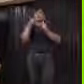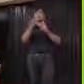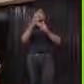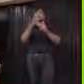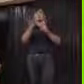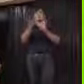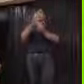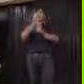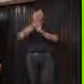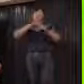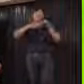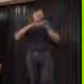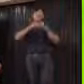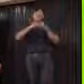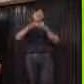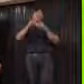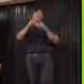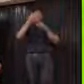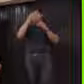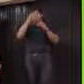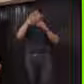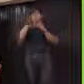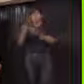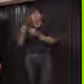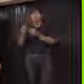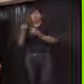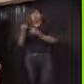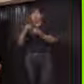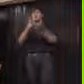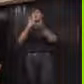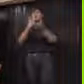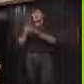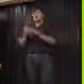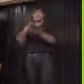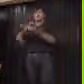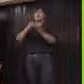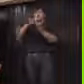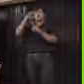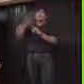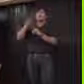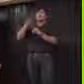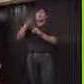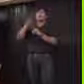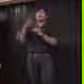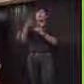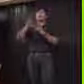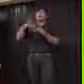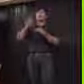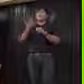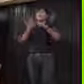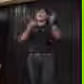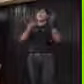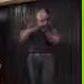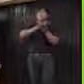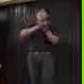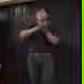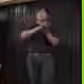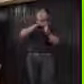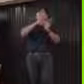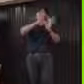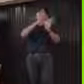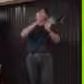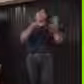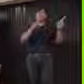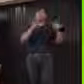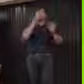the decay of what has happened after, and that's related to this question about statehood, and the separate one on basic structure, how can it remain blind to legal